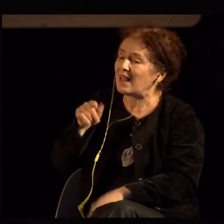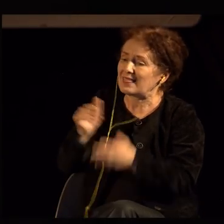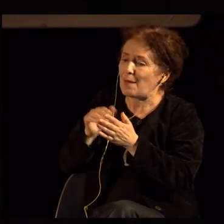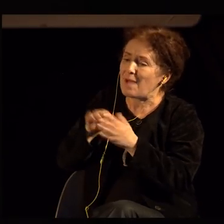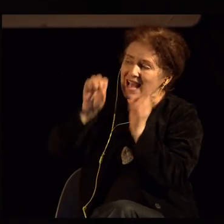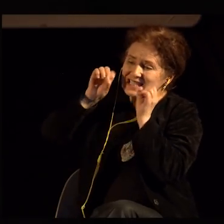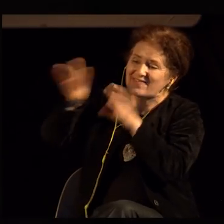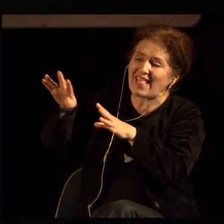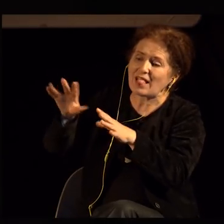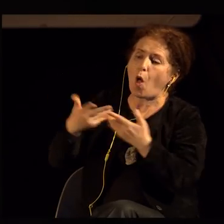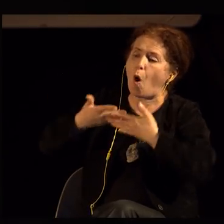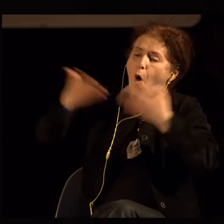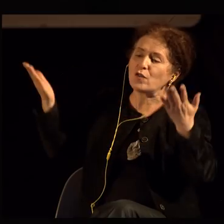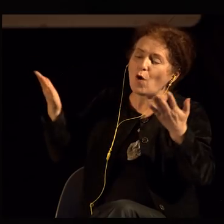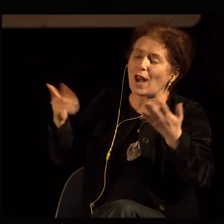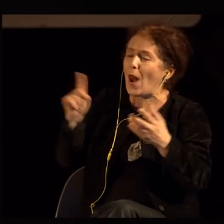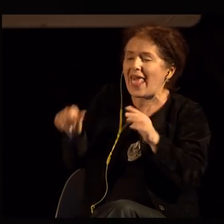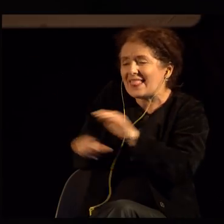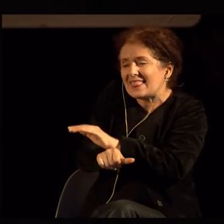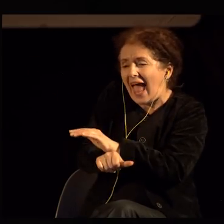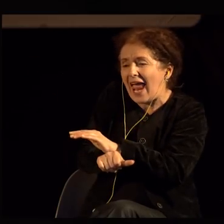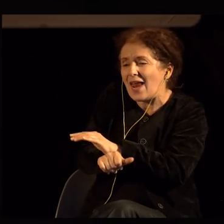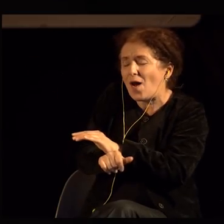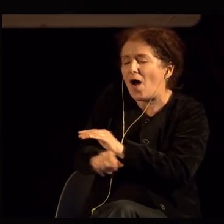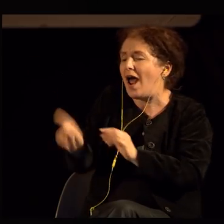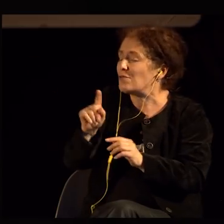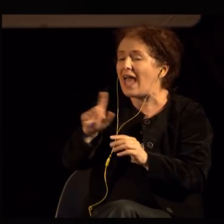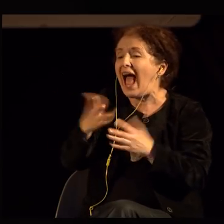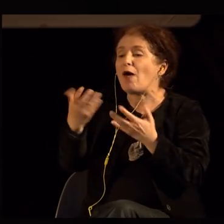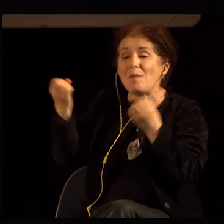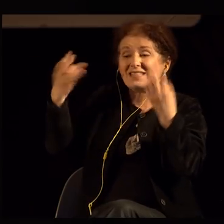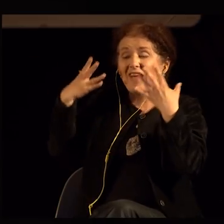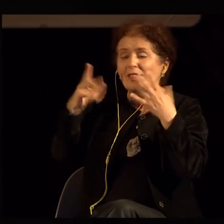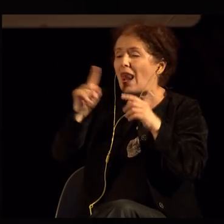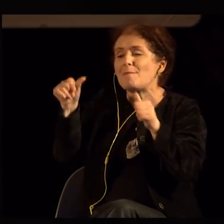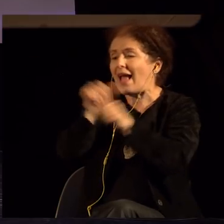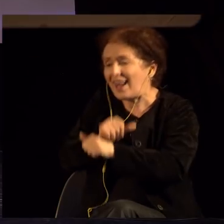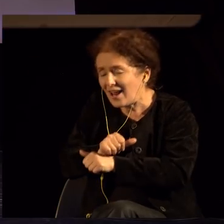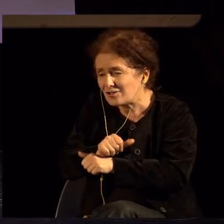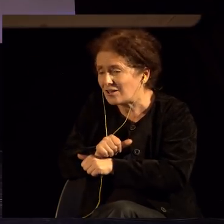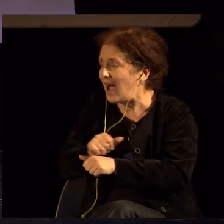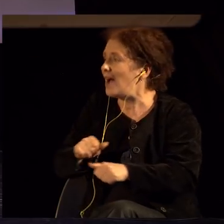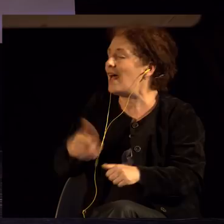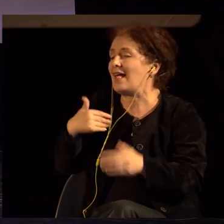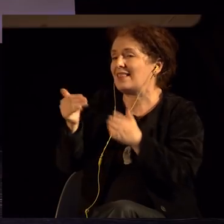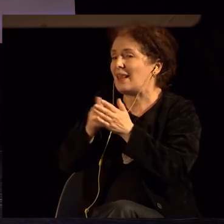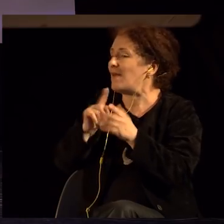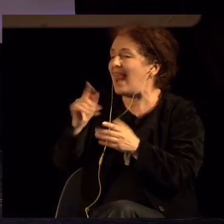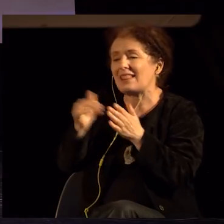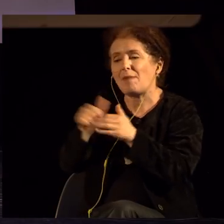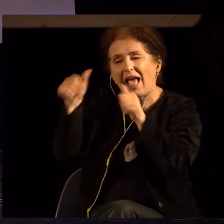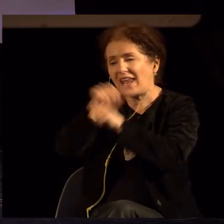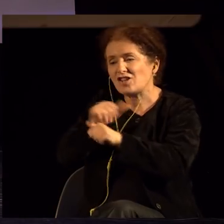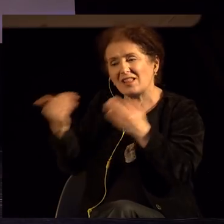done wrong, especially by men through the years and what should not be done again. What was missing or what I'm